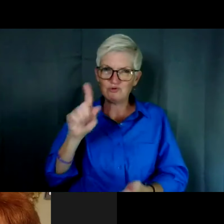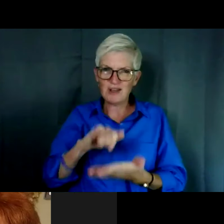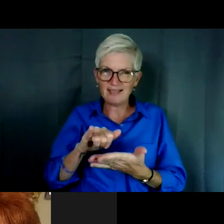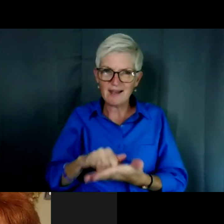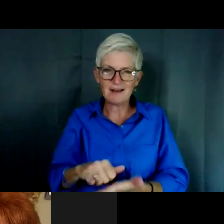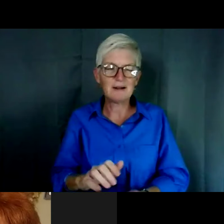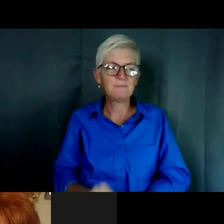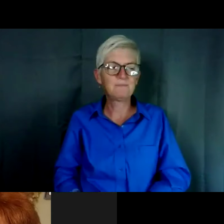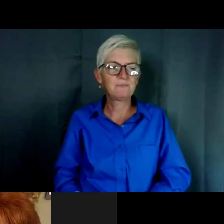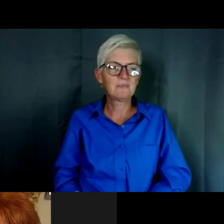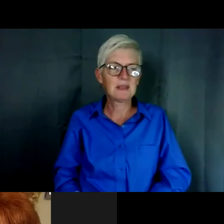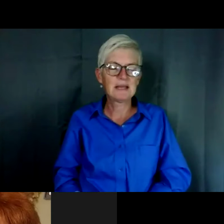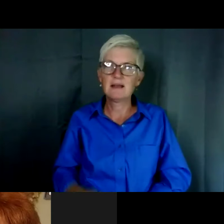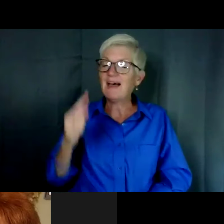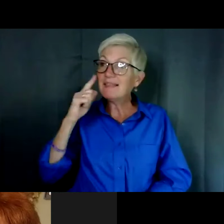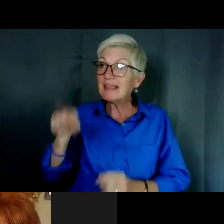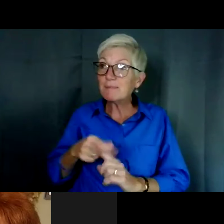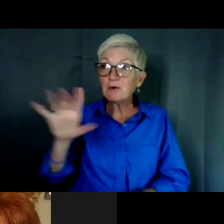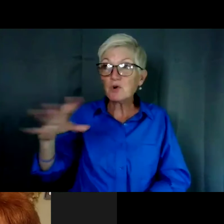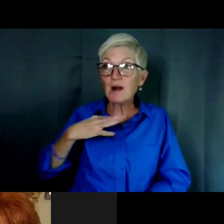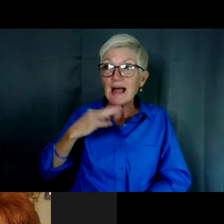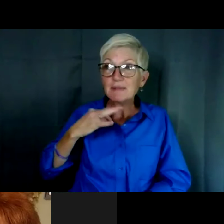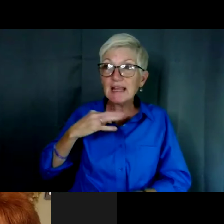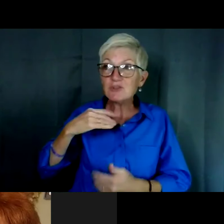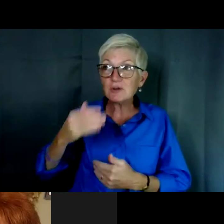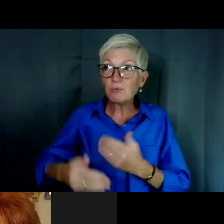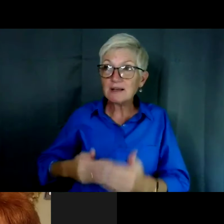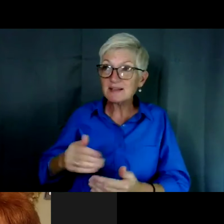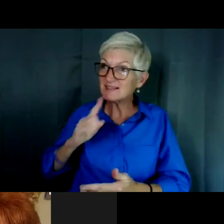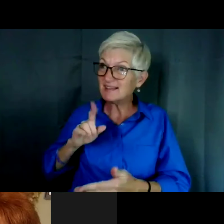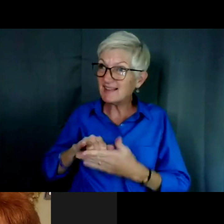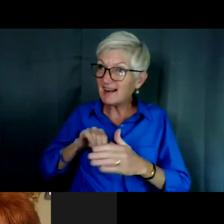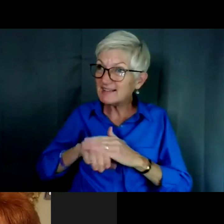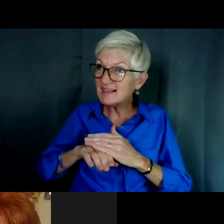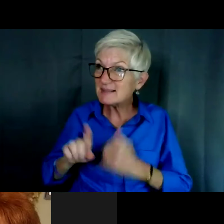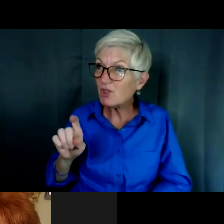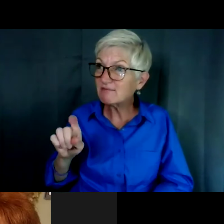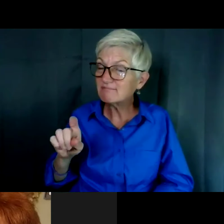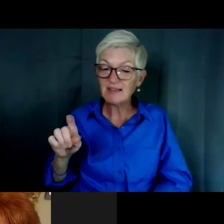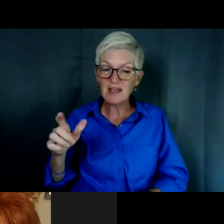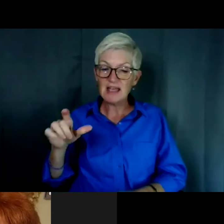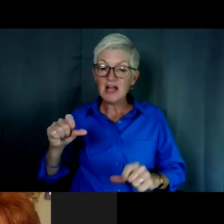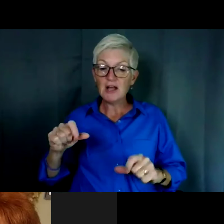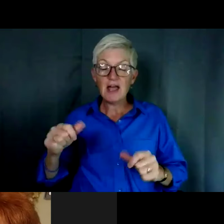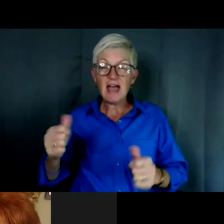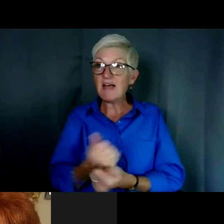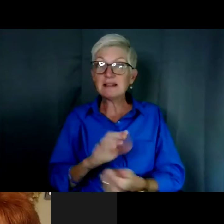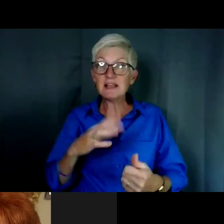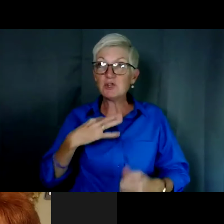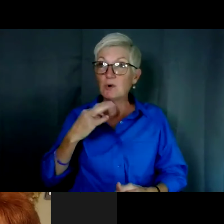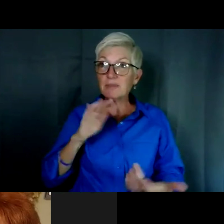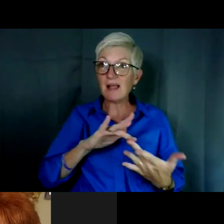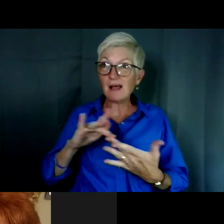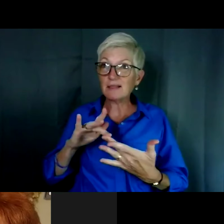at the application process. Is it accessible? If you're doing everything online, is the program that you're